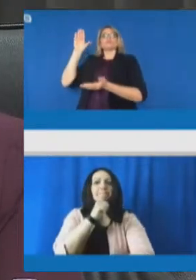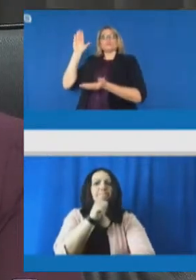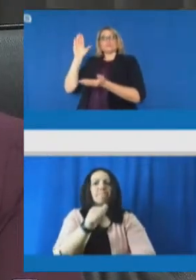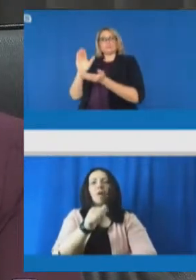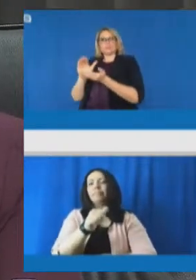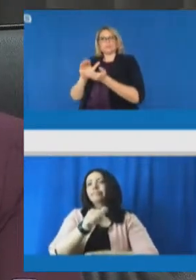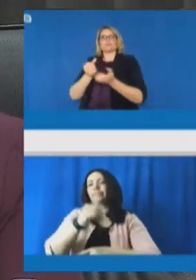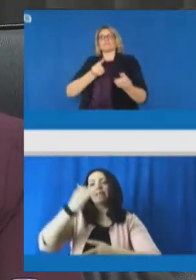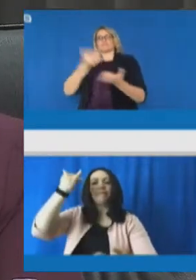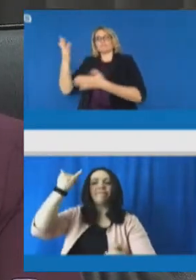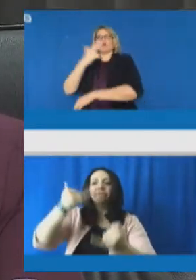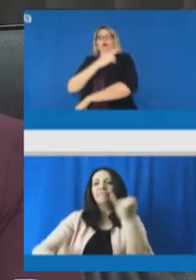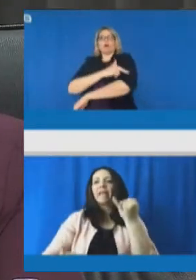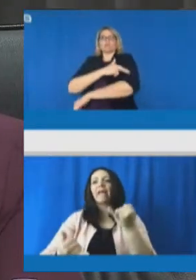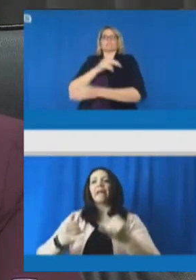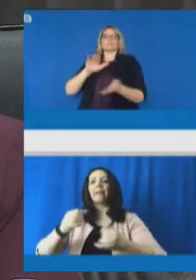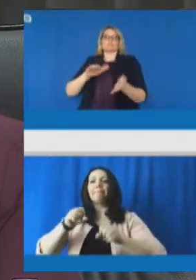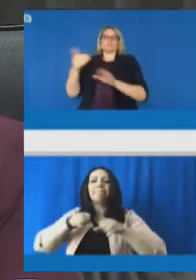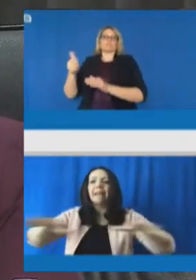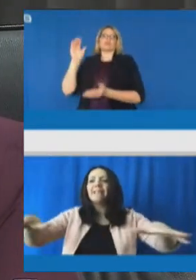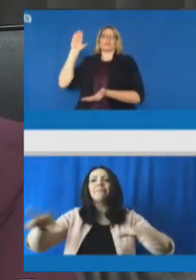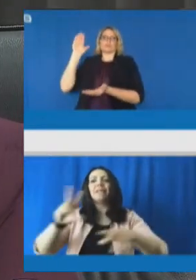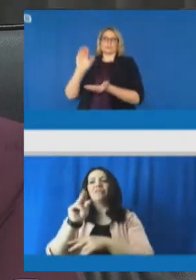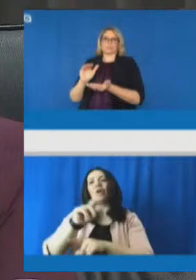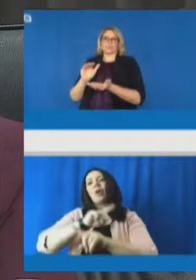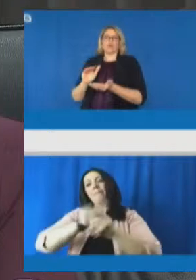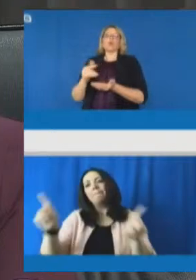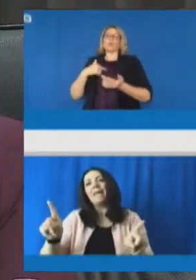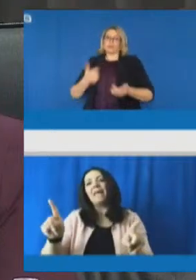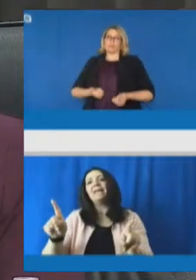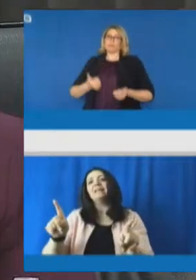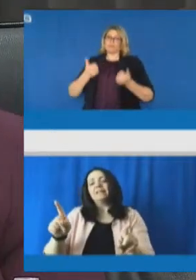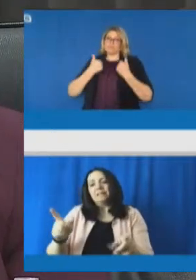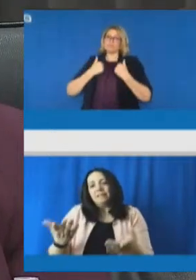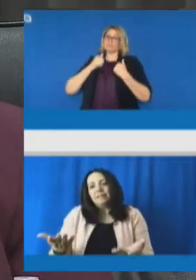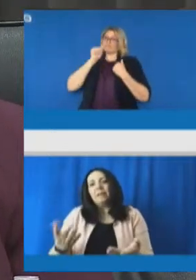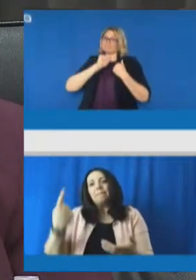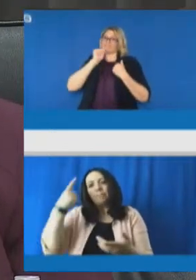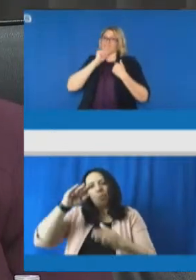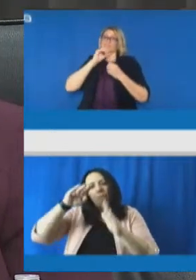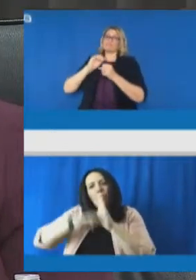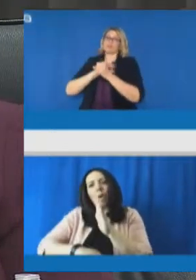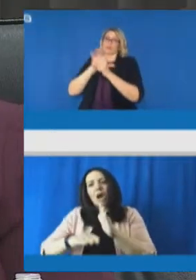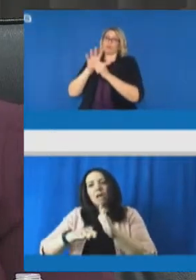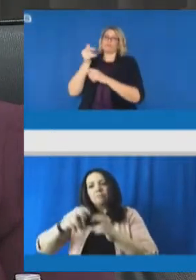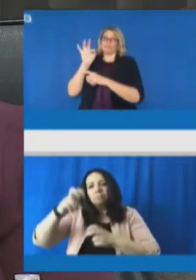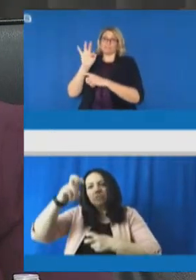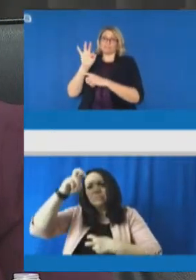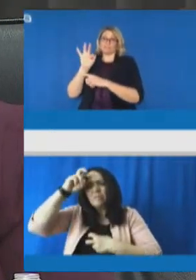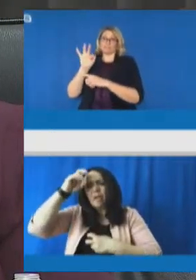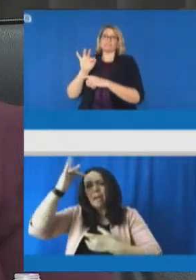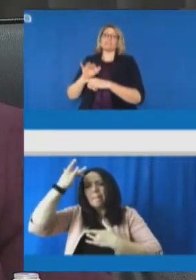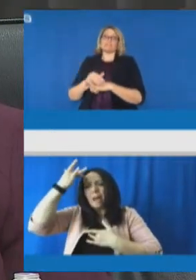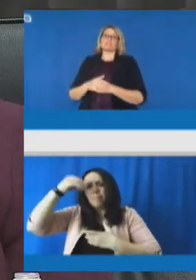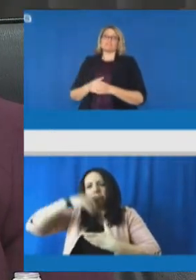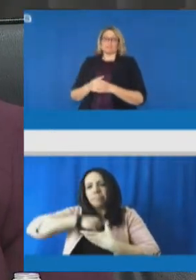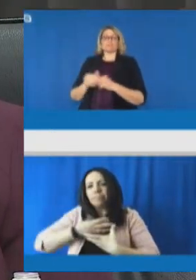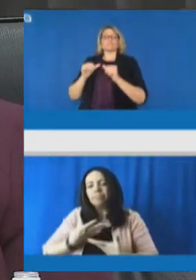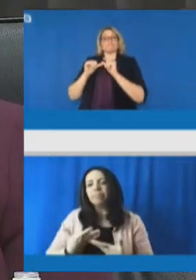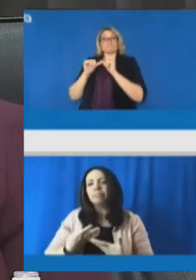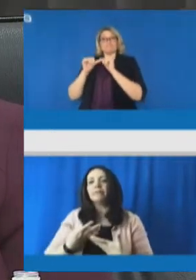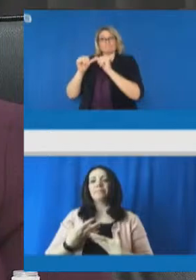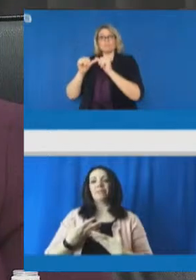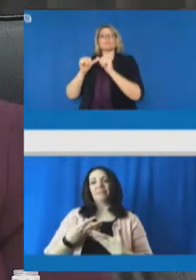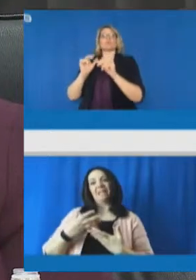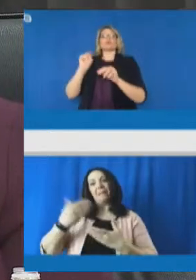in Zone 7 in the Miramichi, when we actually had an outbreak involving the variants, the UK variant in particular. After